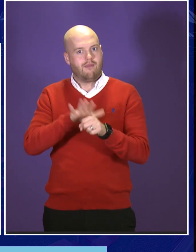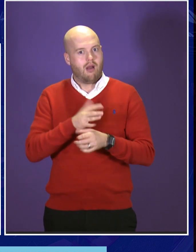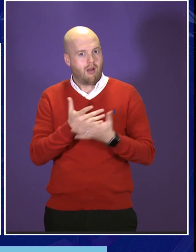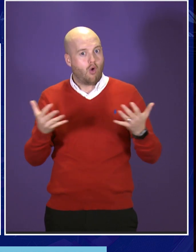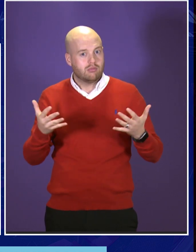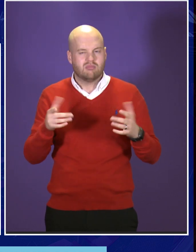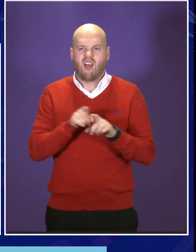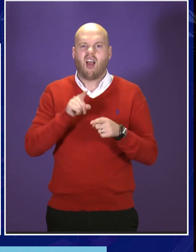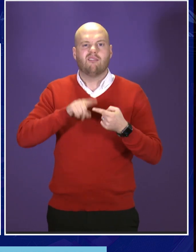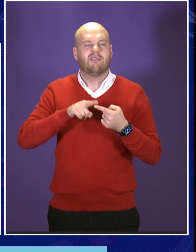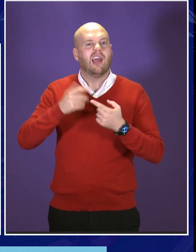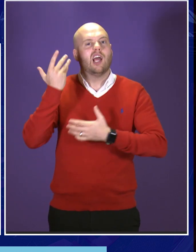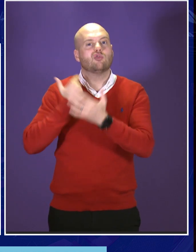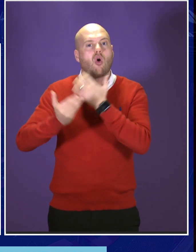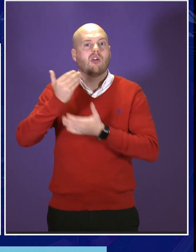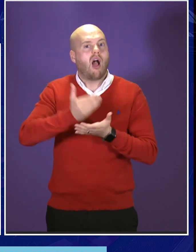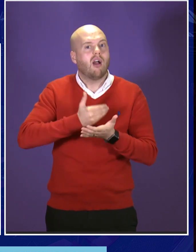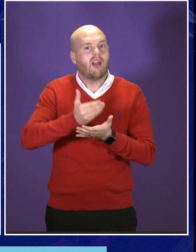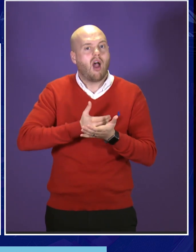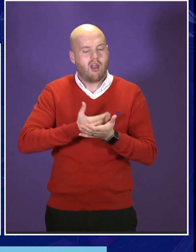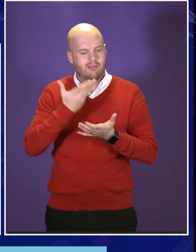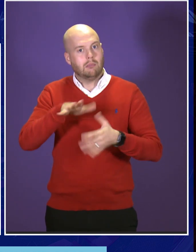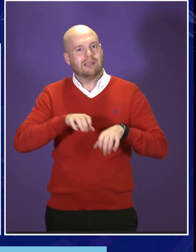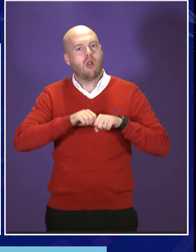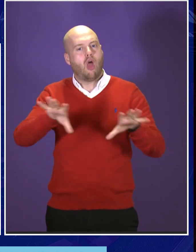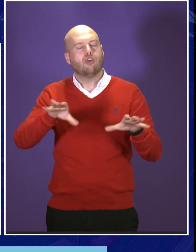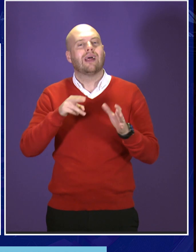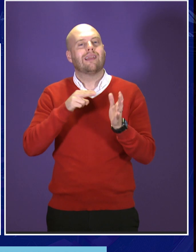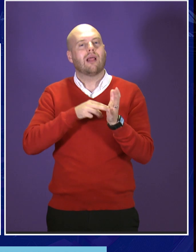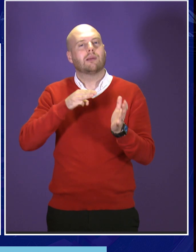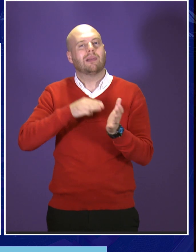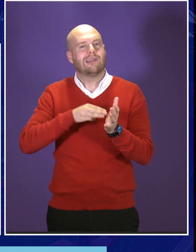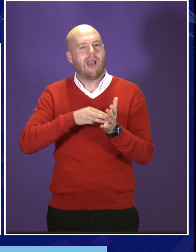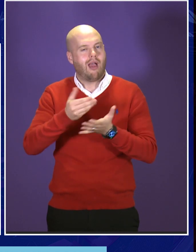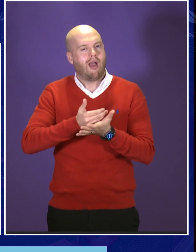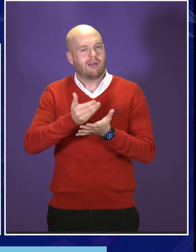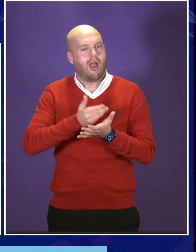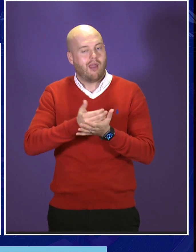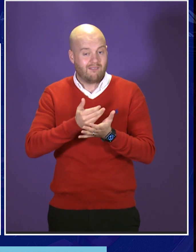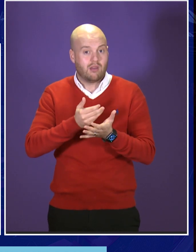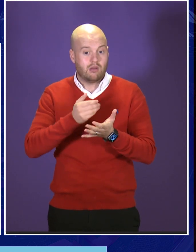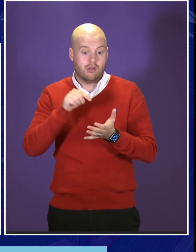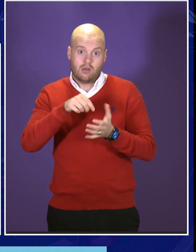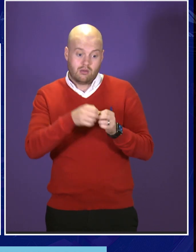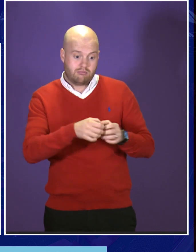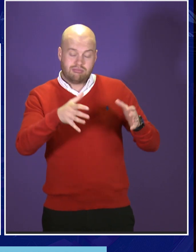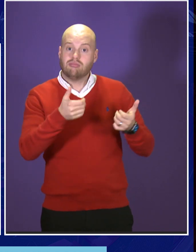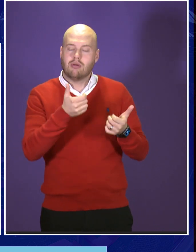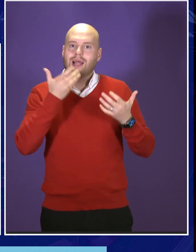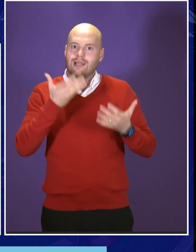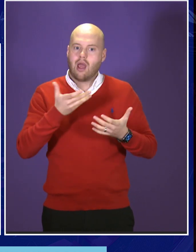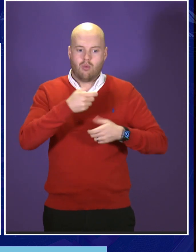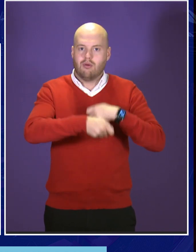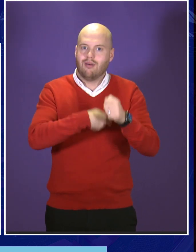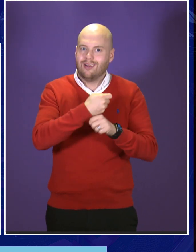at historical archives when we launched with the Nelson Mandela archives, and since then we've expanded on that content. We now do digitization of